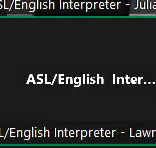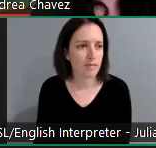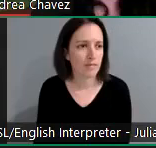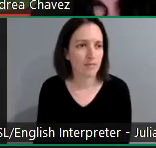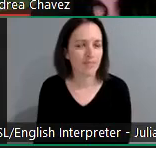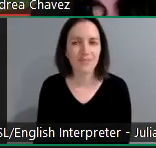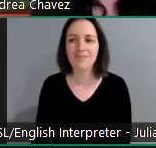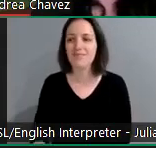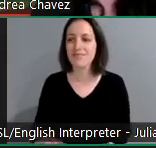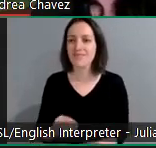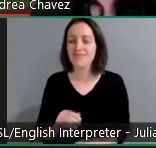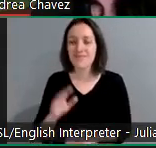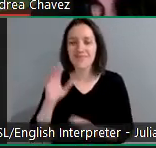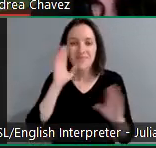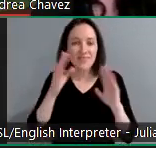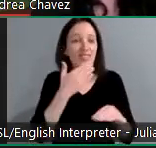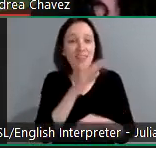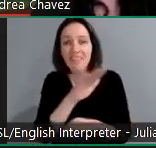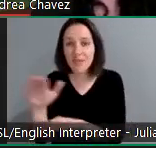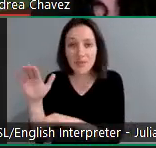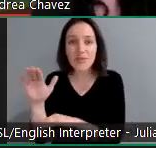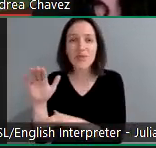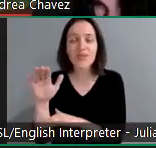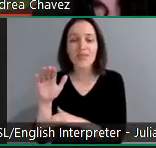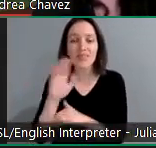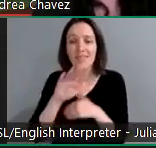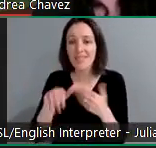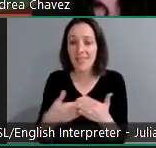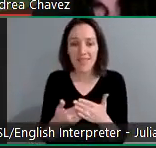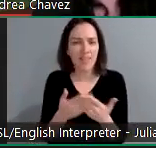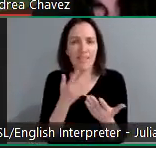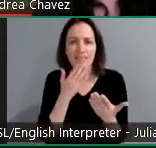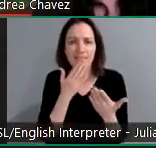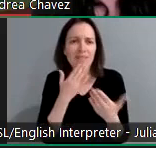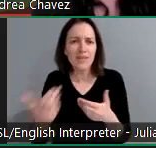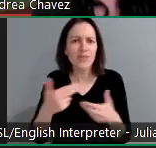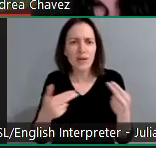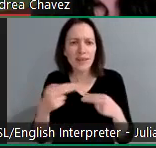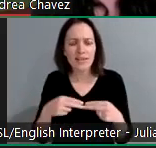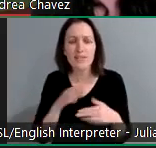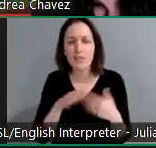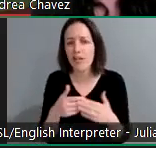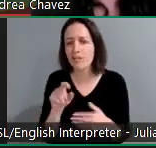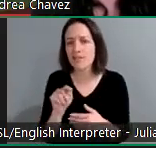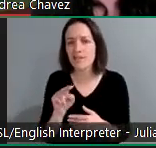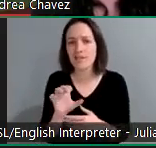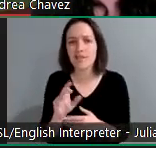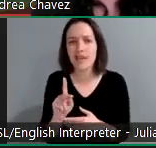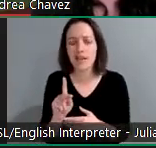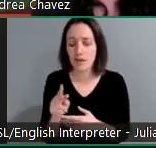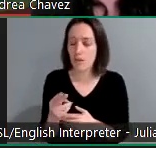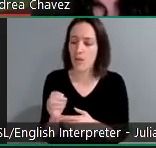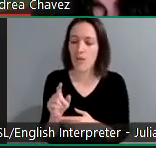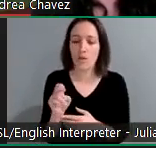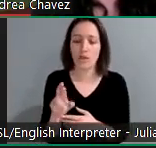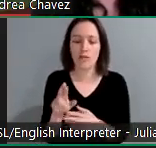Good afternoon, everyone. Thank you for joining us today for this all-stakeholder meeting. My name is Andrea Chavez, and I'm one of the